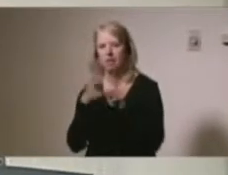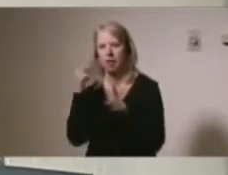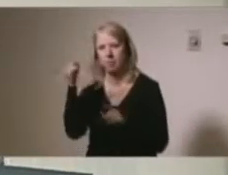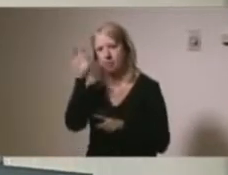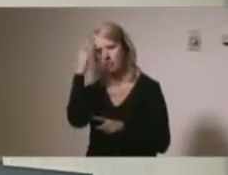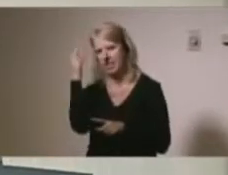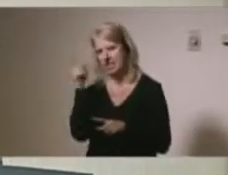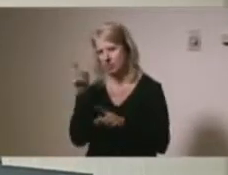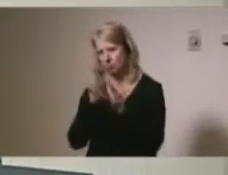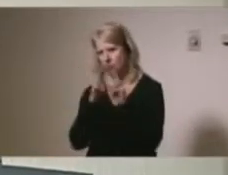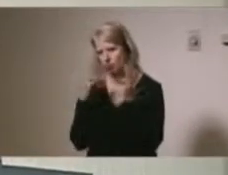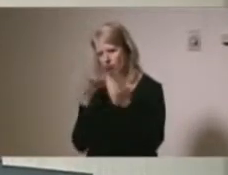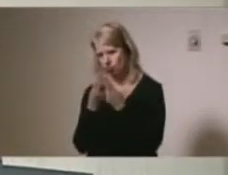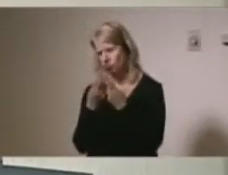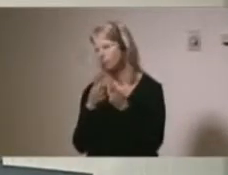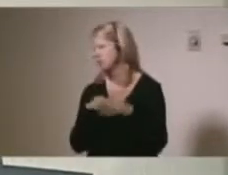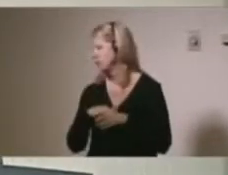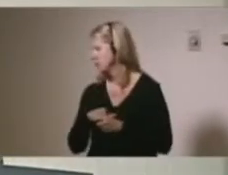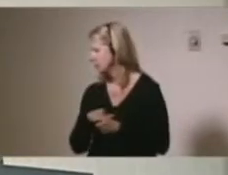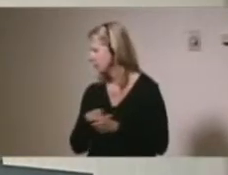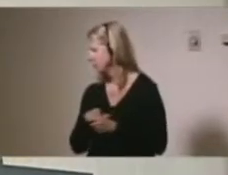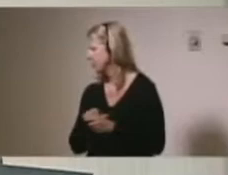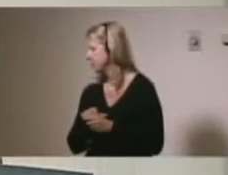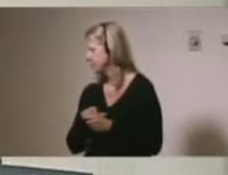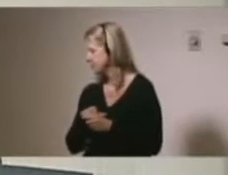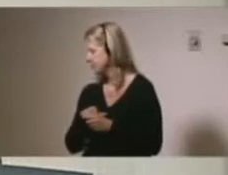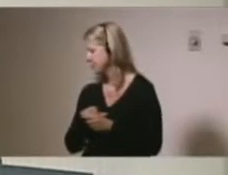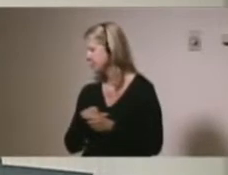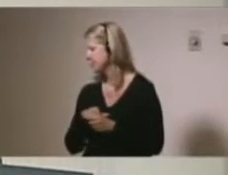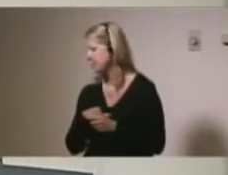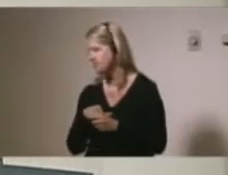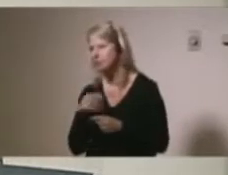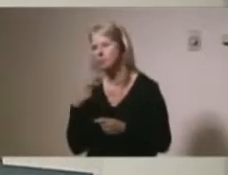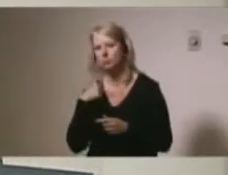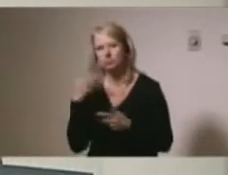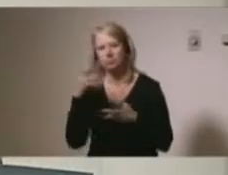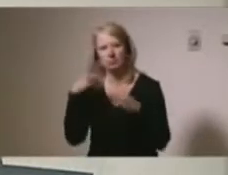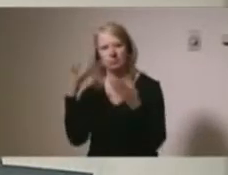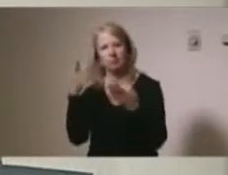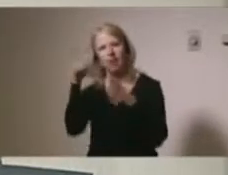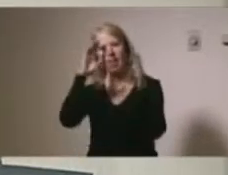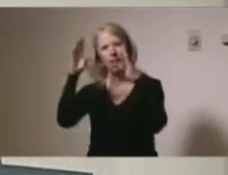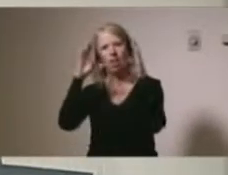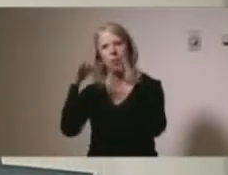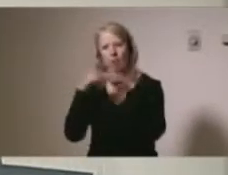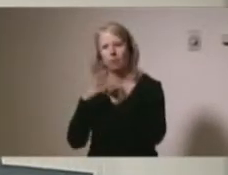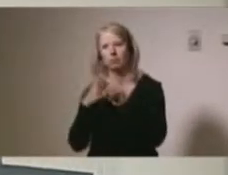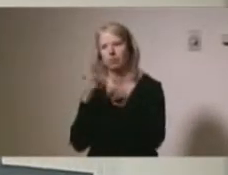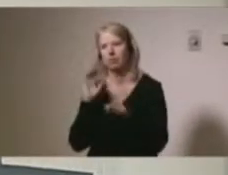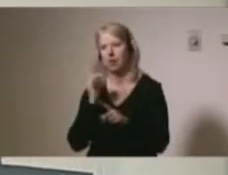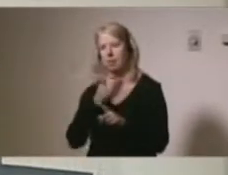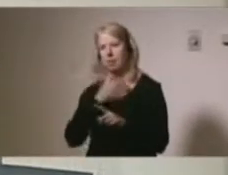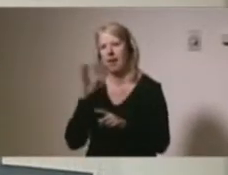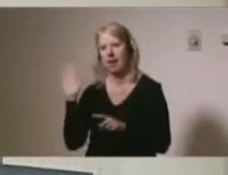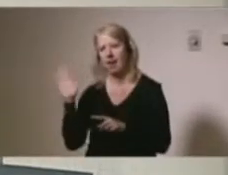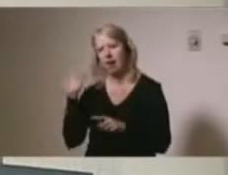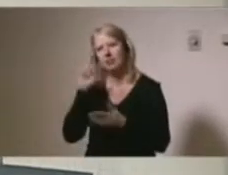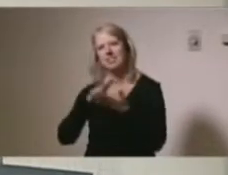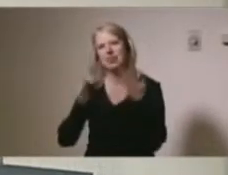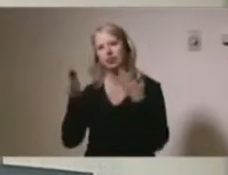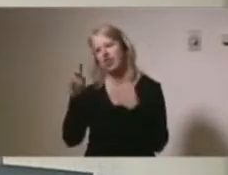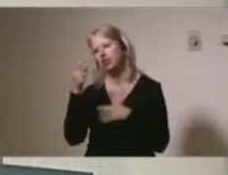Ouvrière, and I bring you the brotherly greetings of our Secretary General Jacques